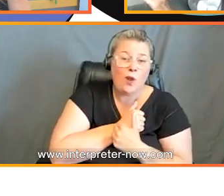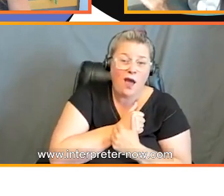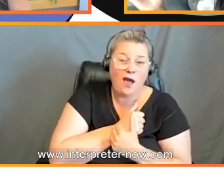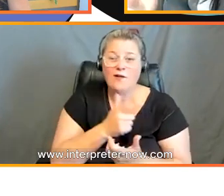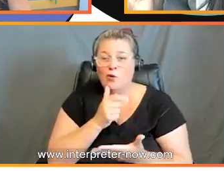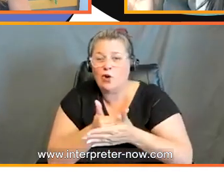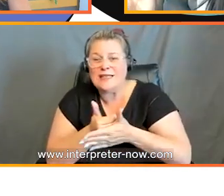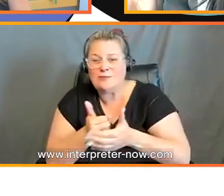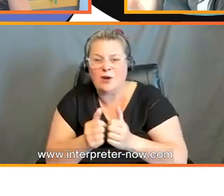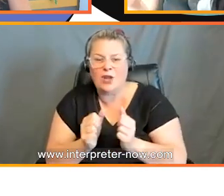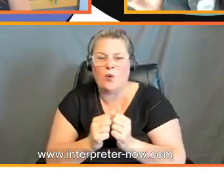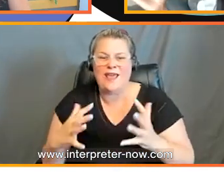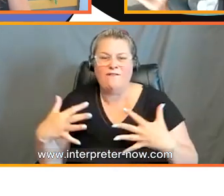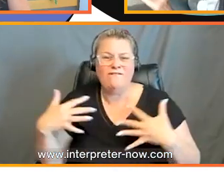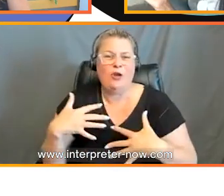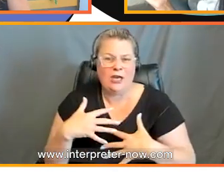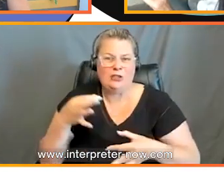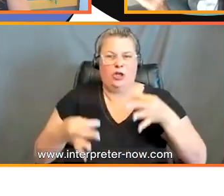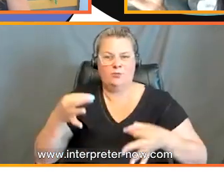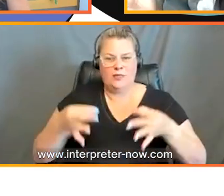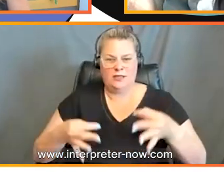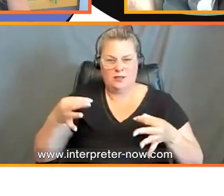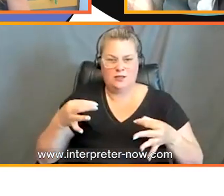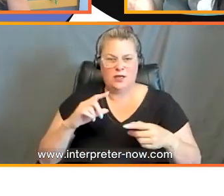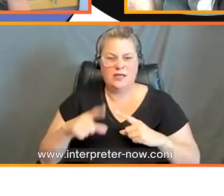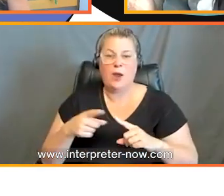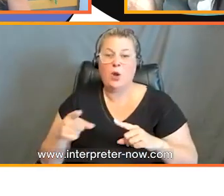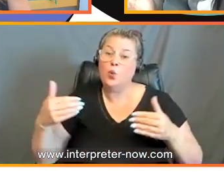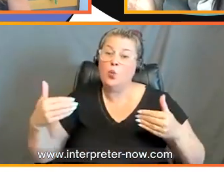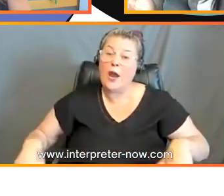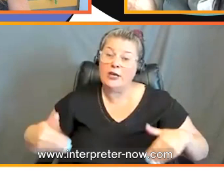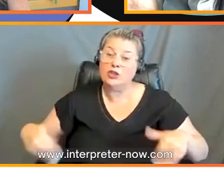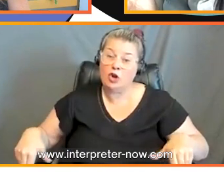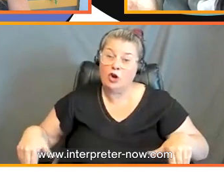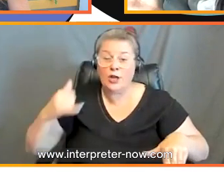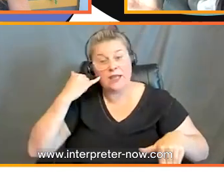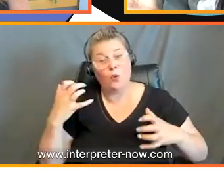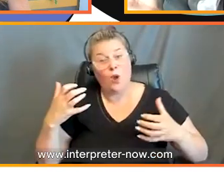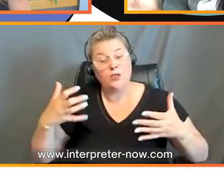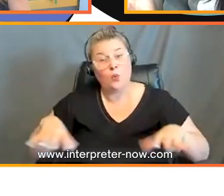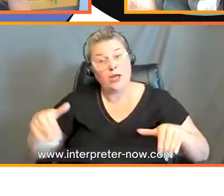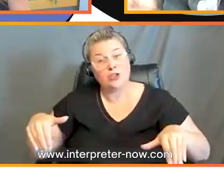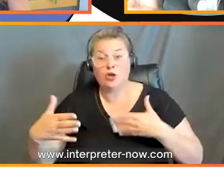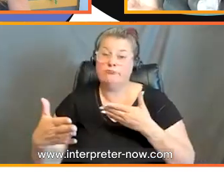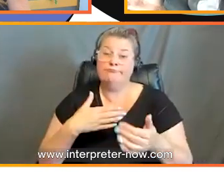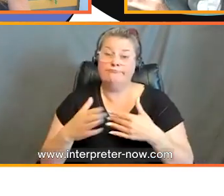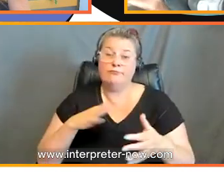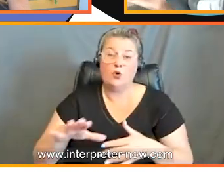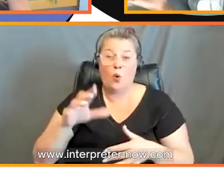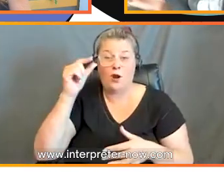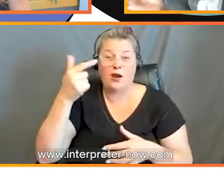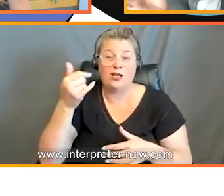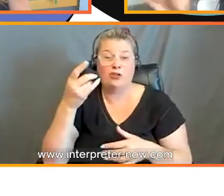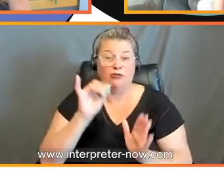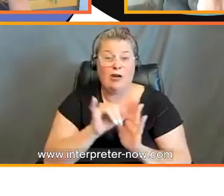with without fearing judgment. It's about you wearing a skirt if you want to wear a skirt, regardless of your gender identity.